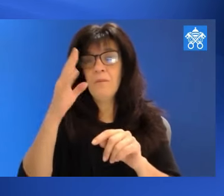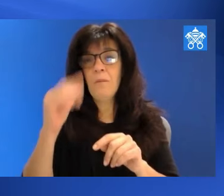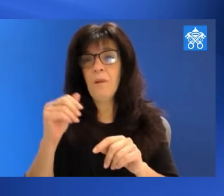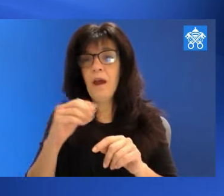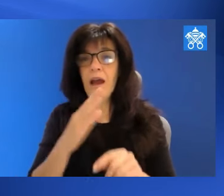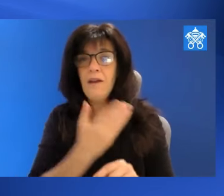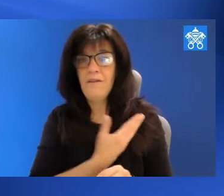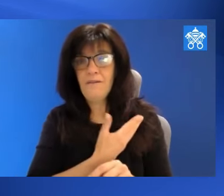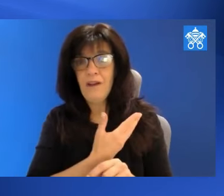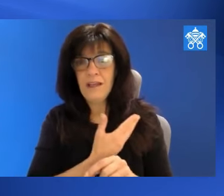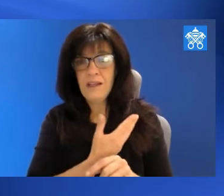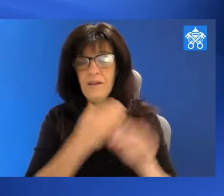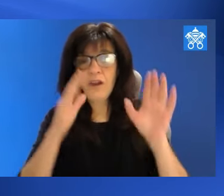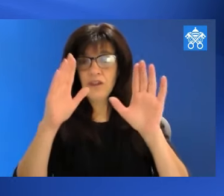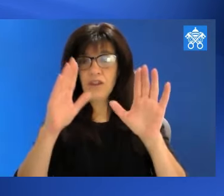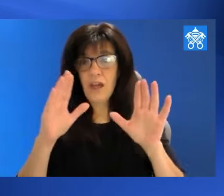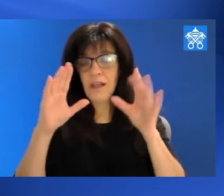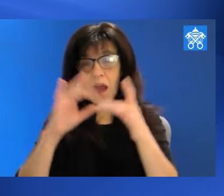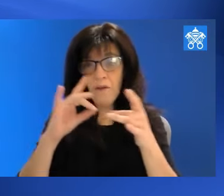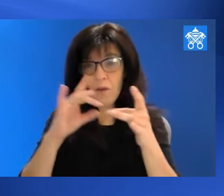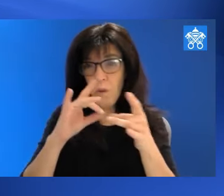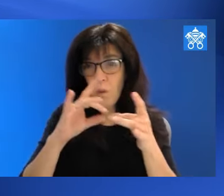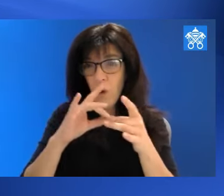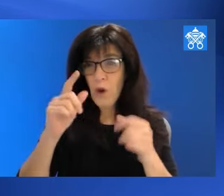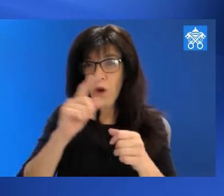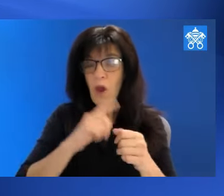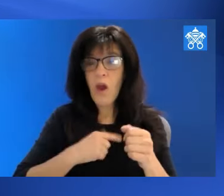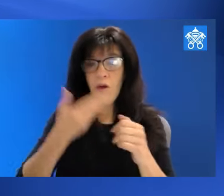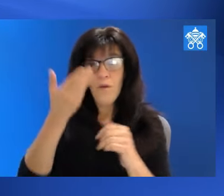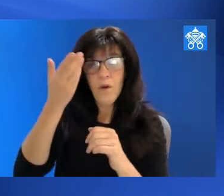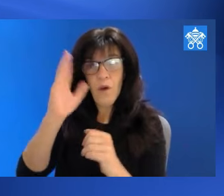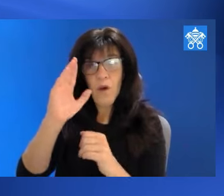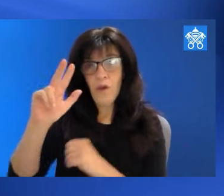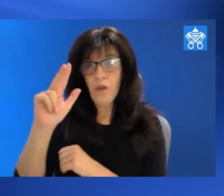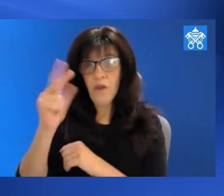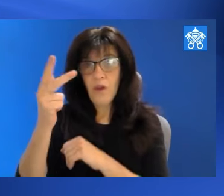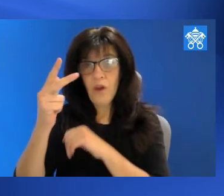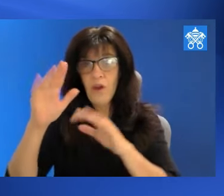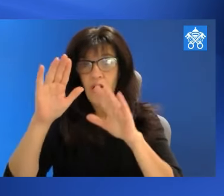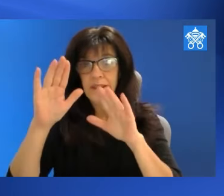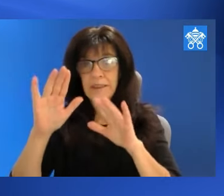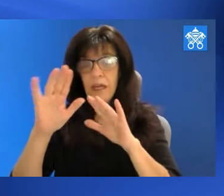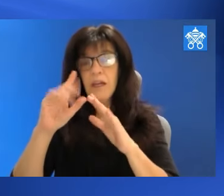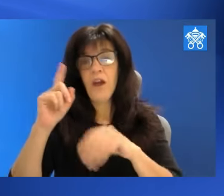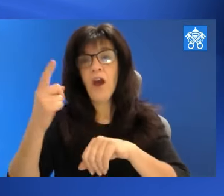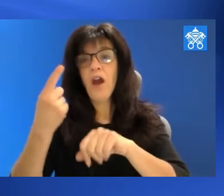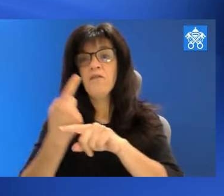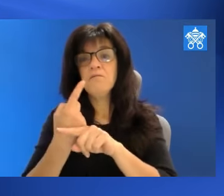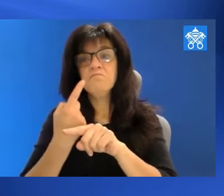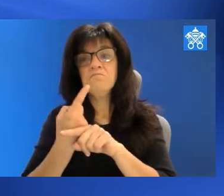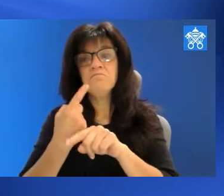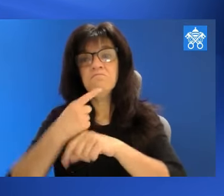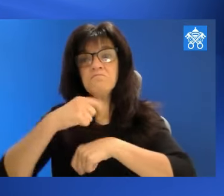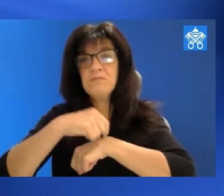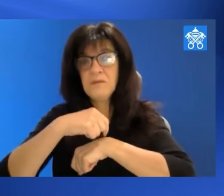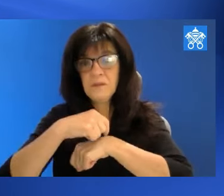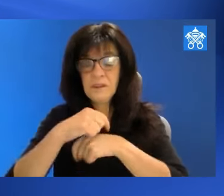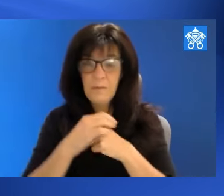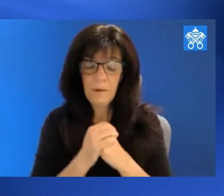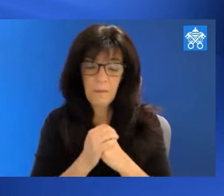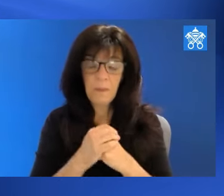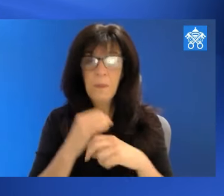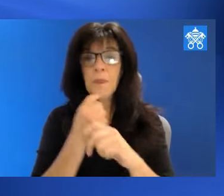on this, the third Sunday in ordinary time. On behalf of Vatican News, I welcome all of you who are